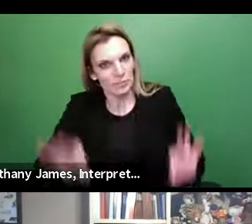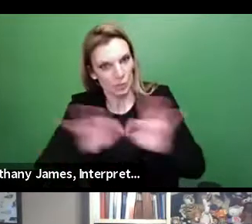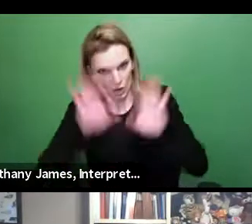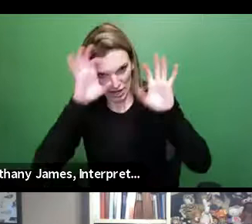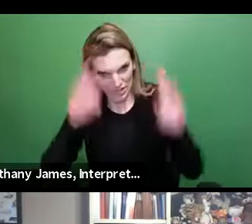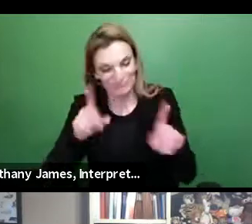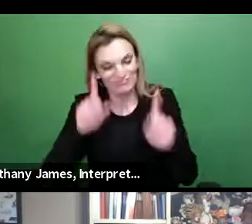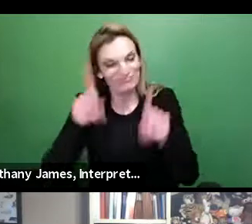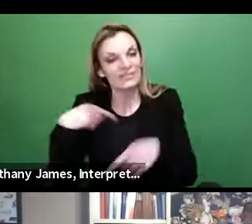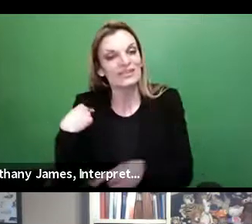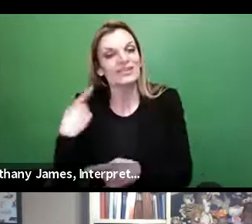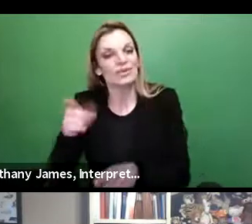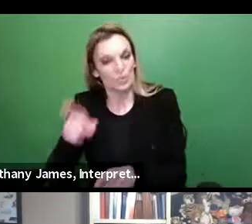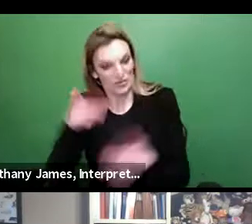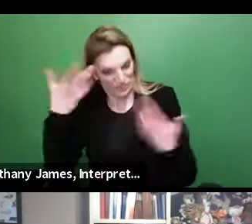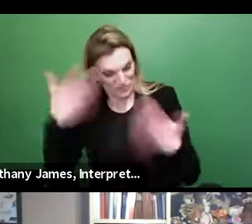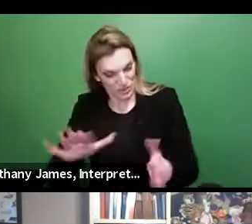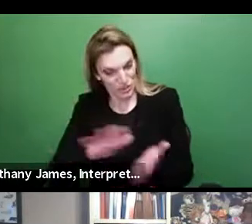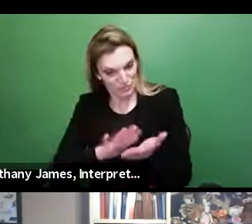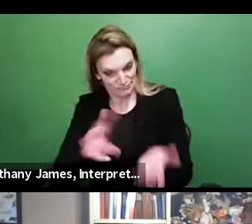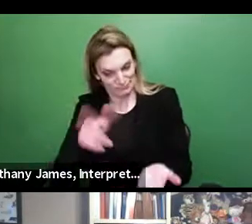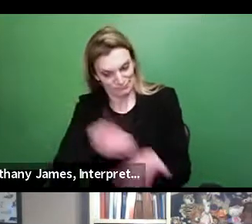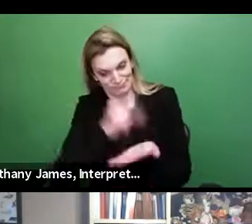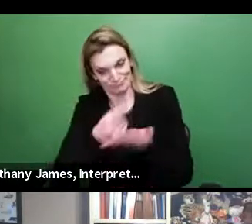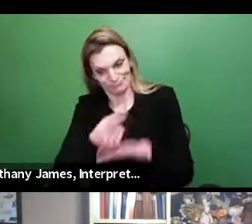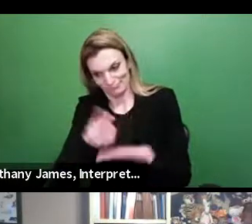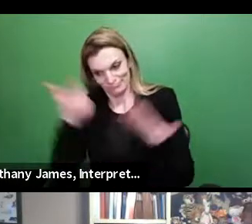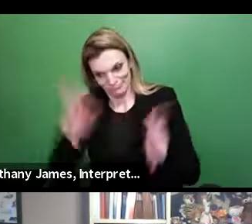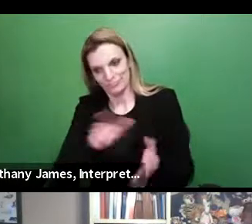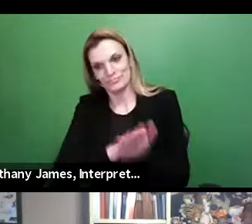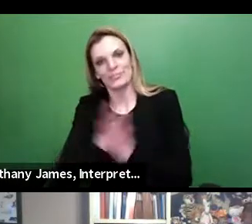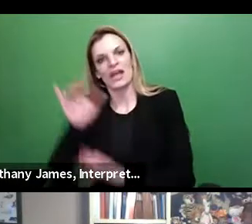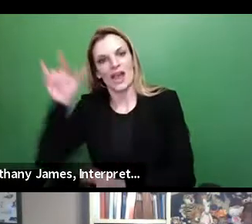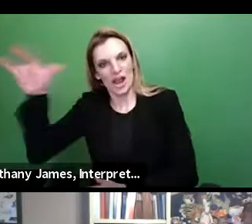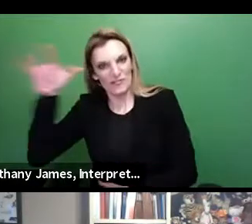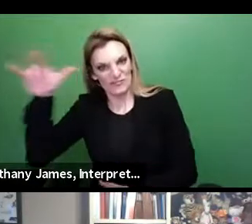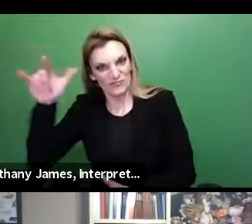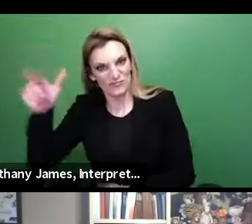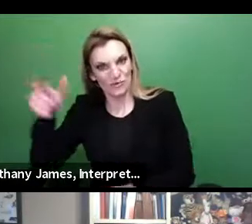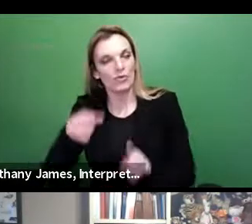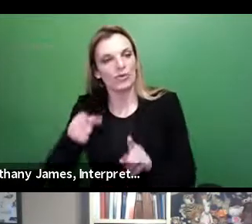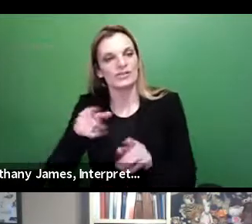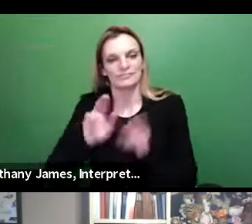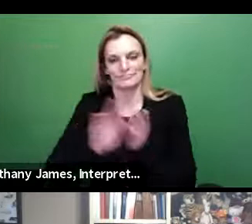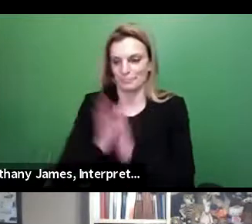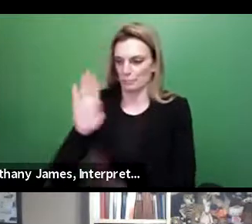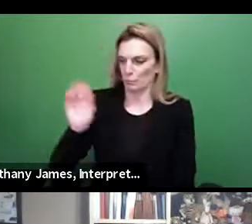Force. After being honorably discharged, Judge Roberson attended Michigan State University,